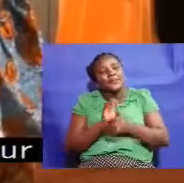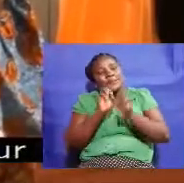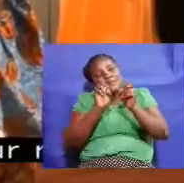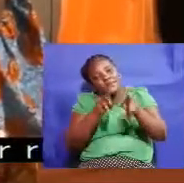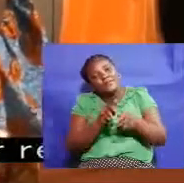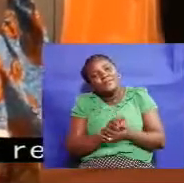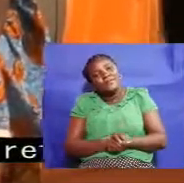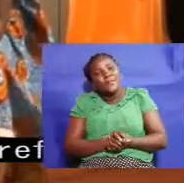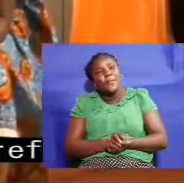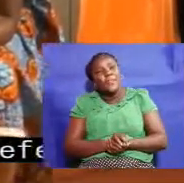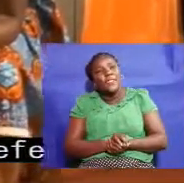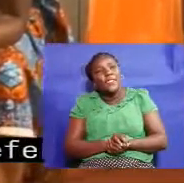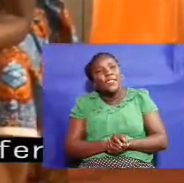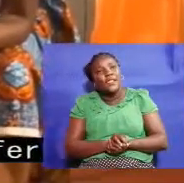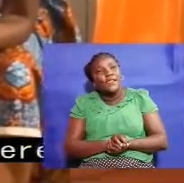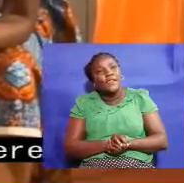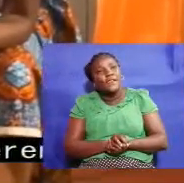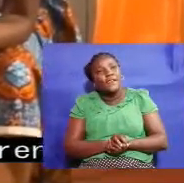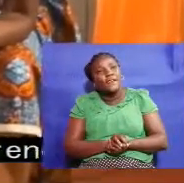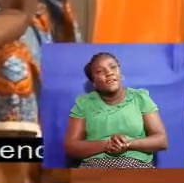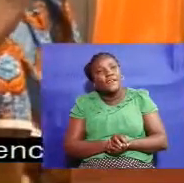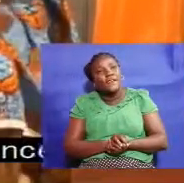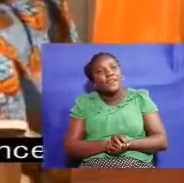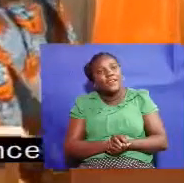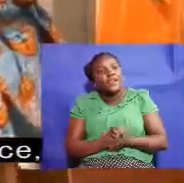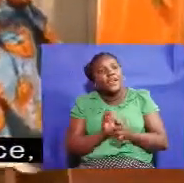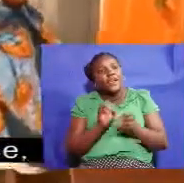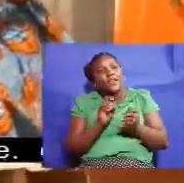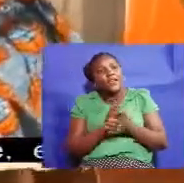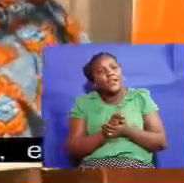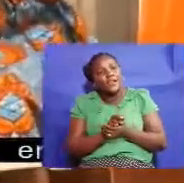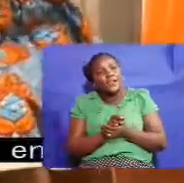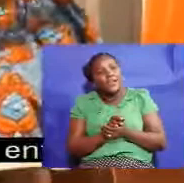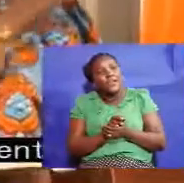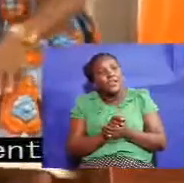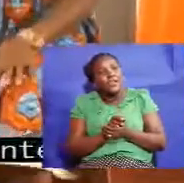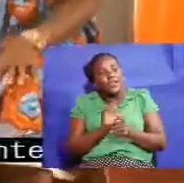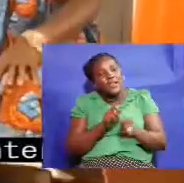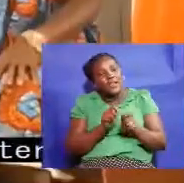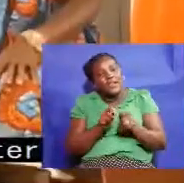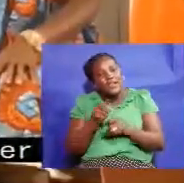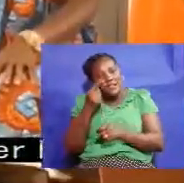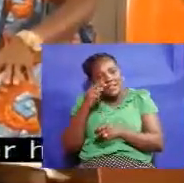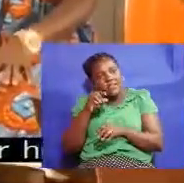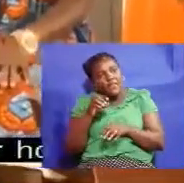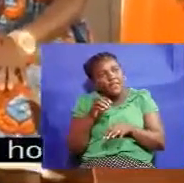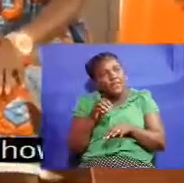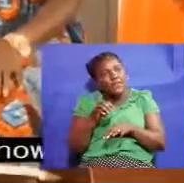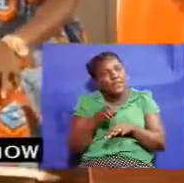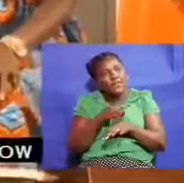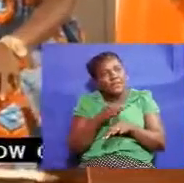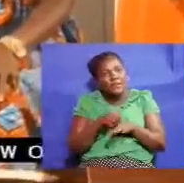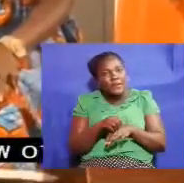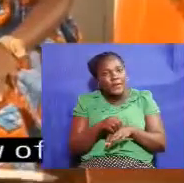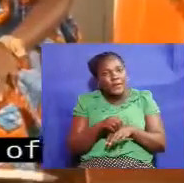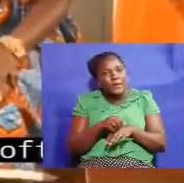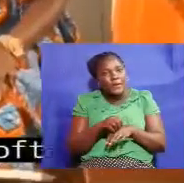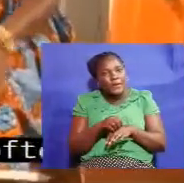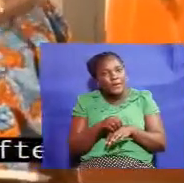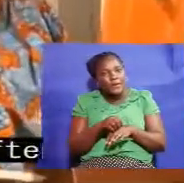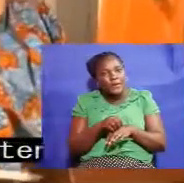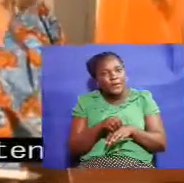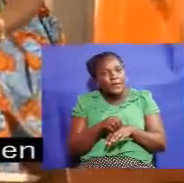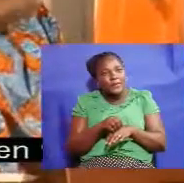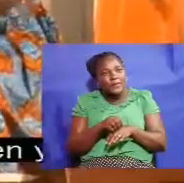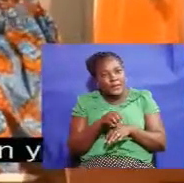He that is down. He that is down. Yes. Ah, what is it?